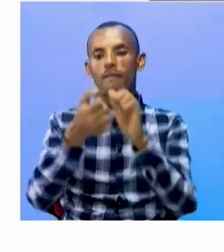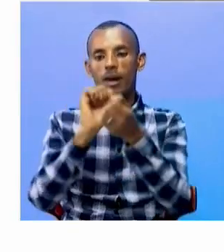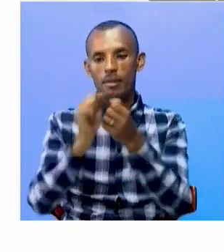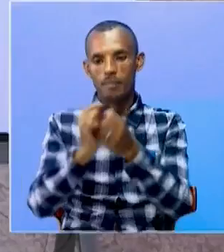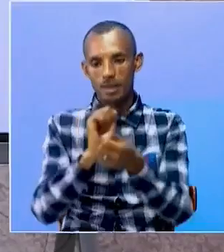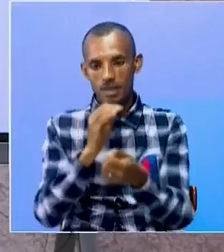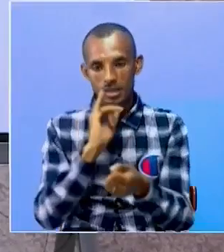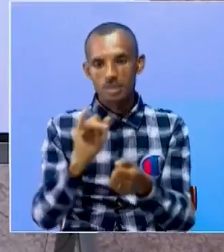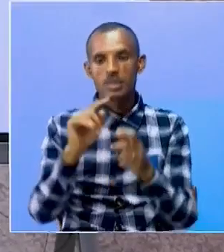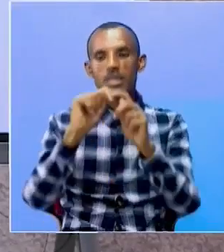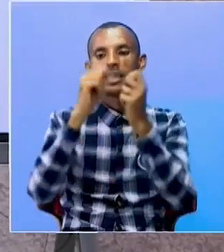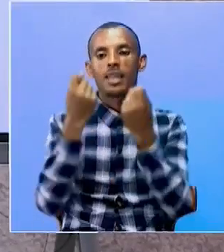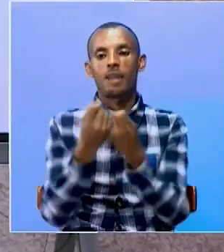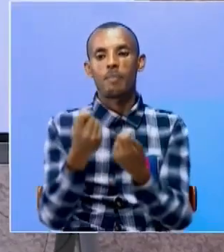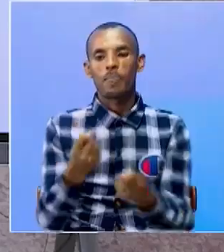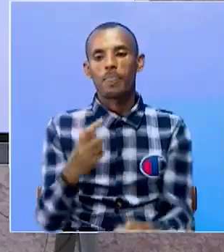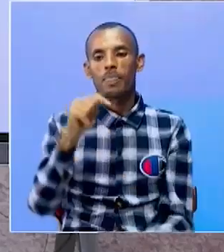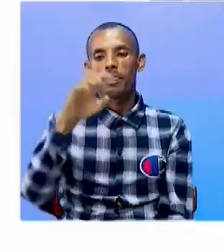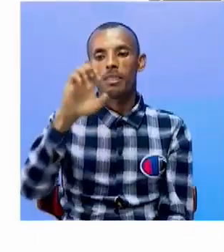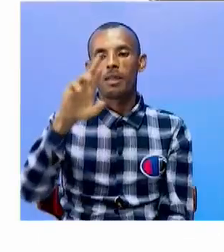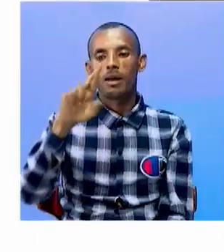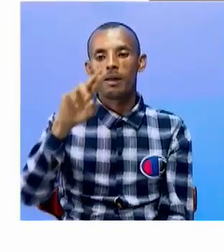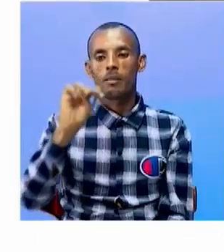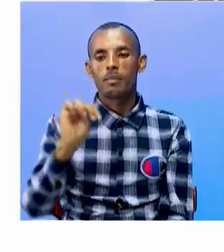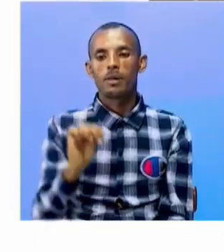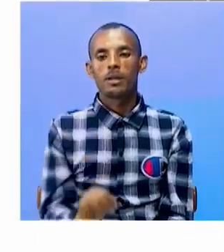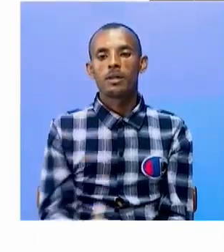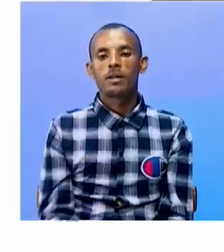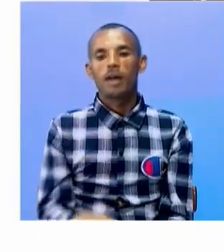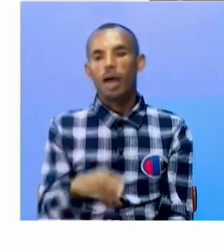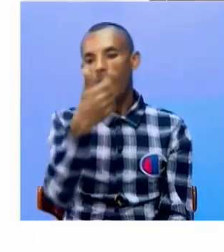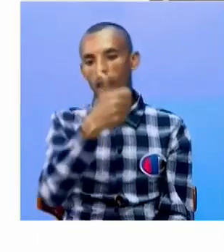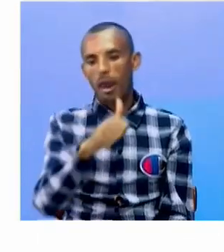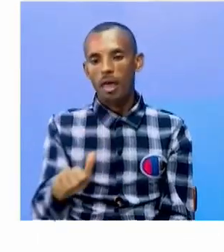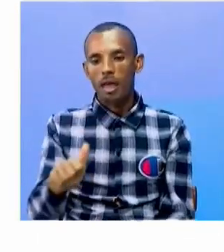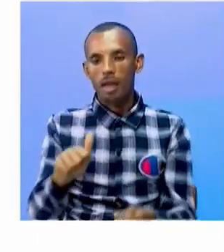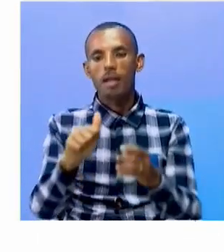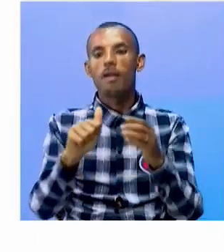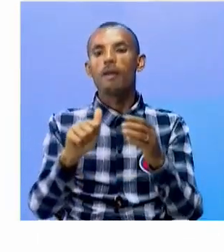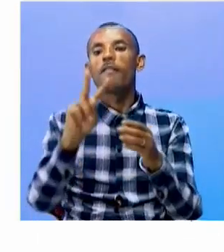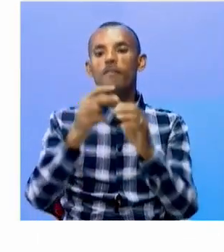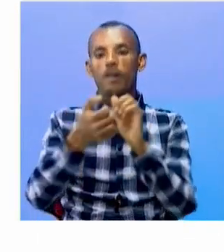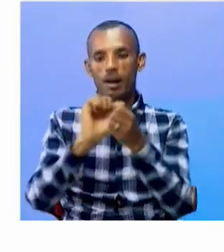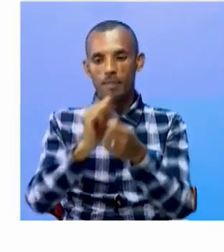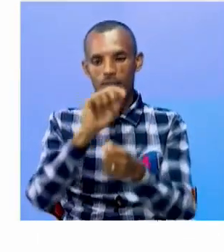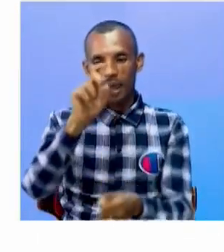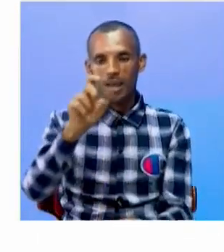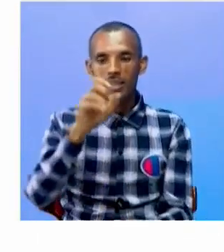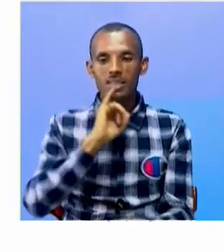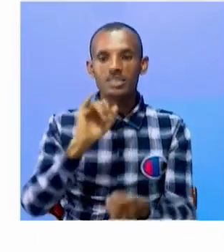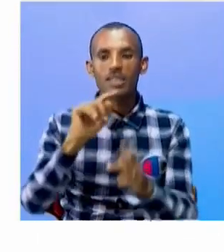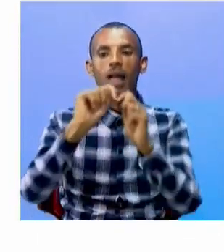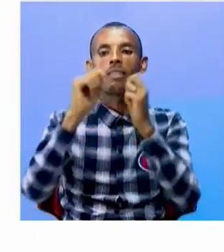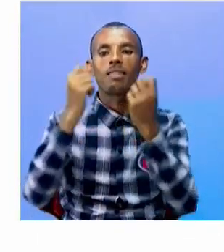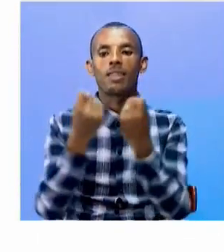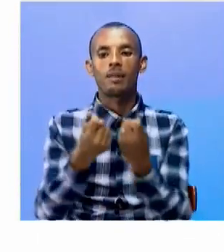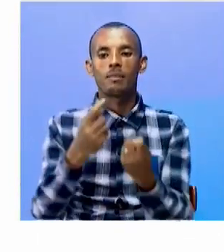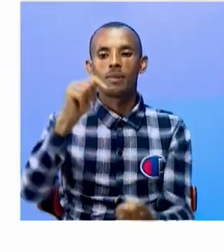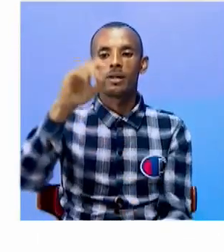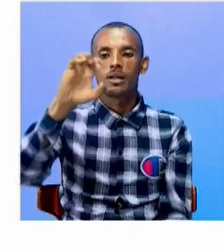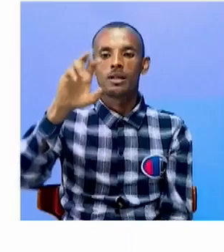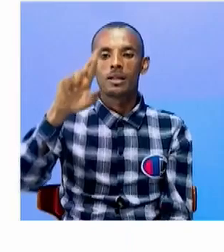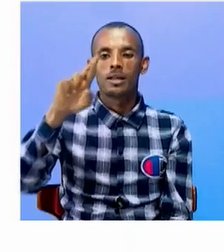term. So you can take any variable. Let's assume it's x. X is a term. It's a